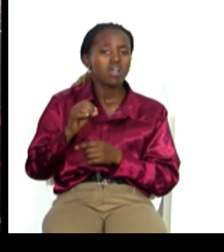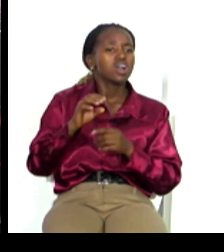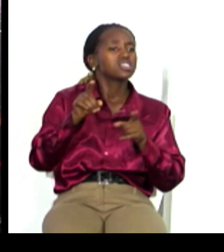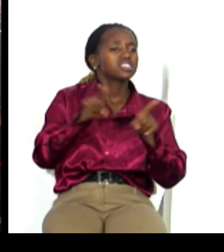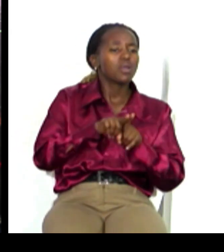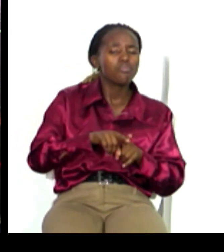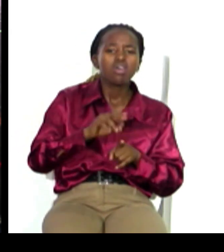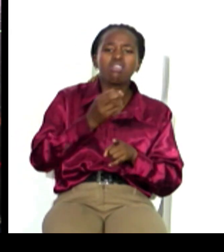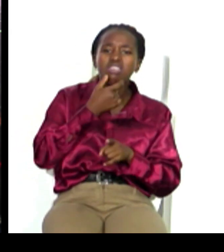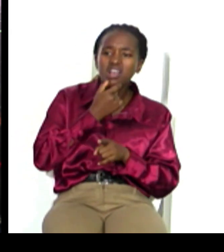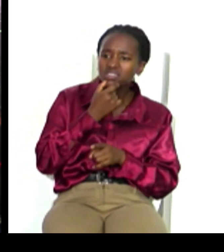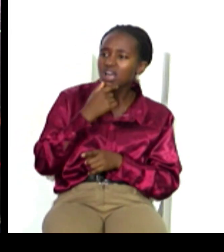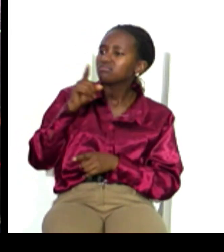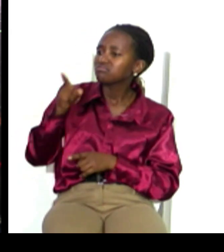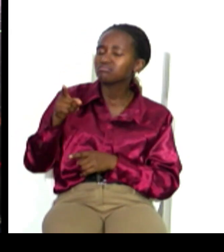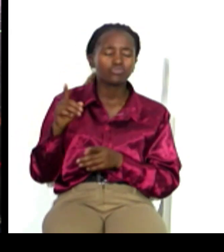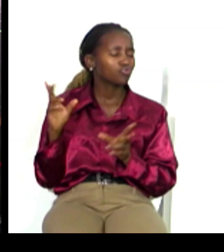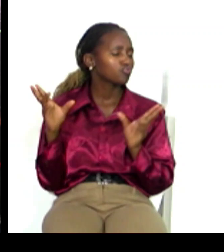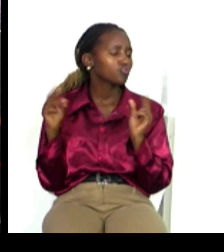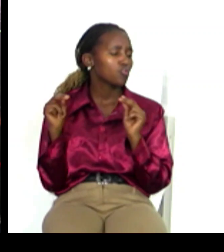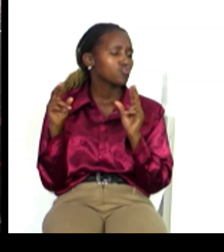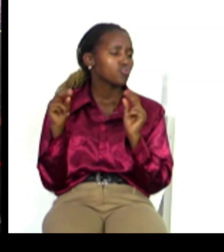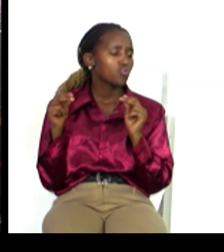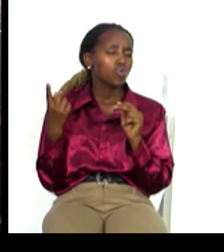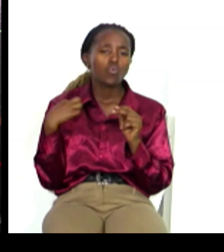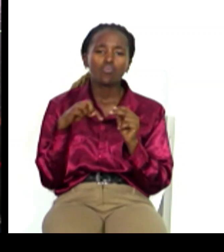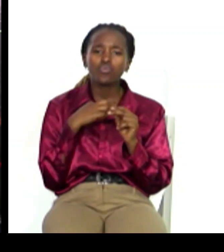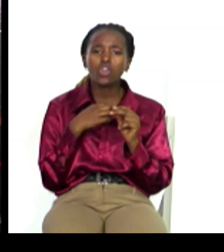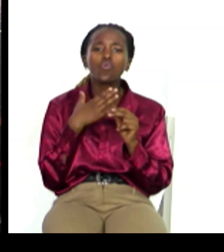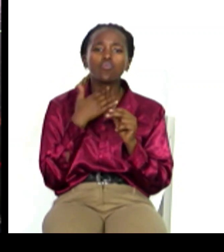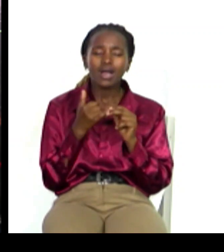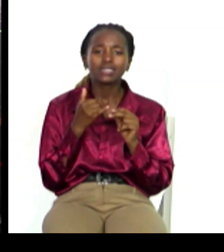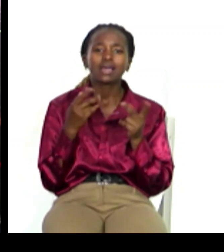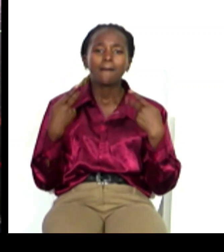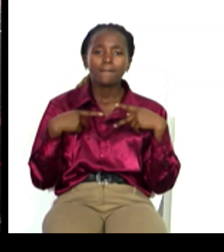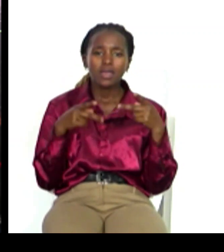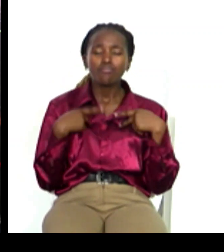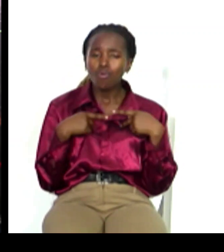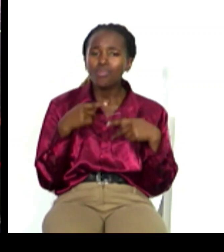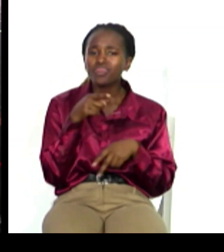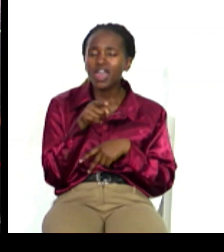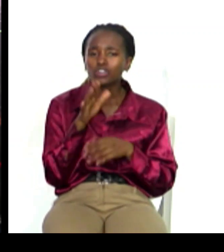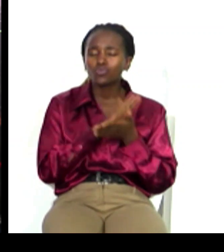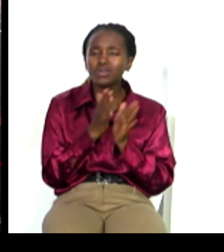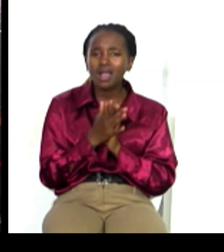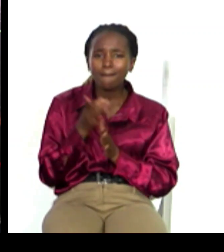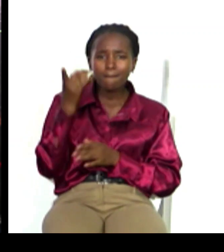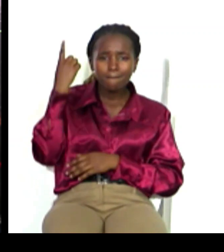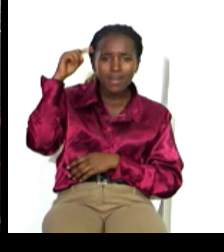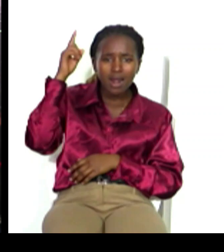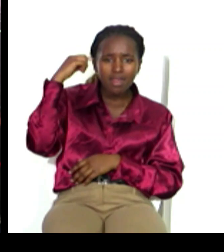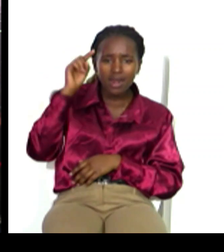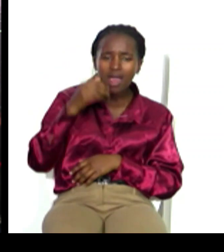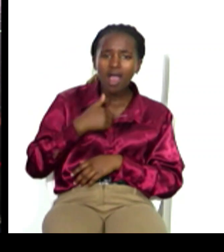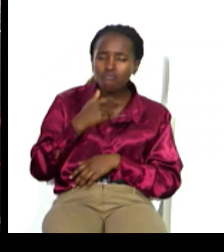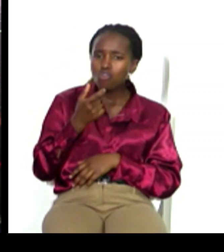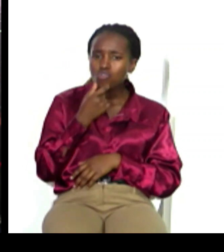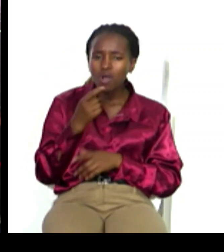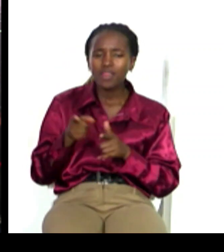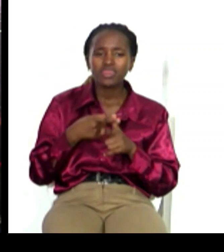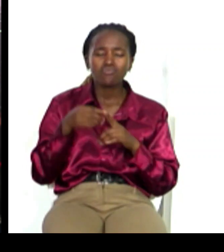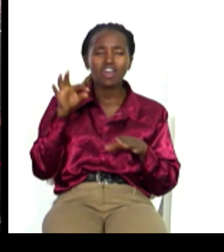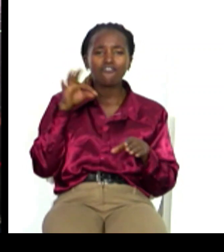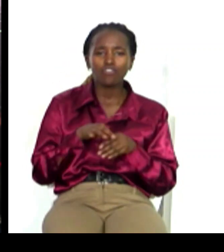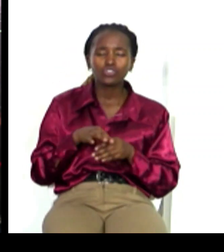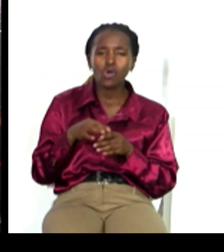mahali. Ukiona MP wa Mathare, wanajua like Mathare watu wameichukulia ni kama most of the people over there they are Luos, wanapigia. MP wa